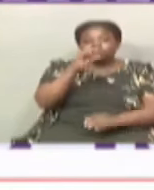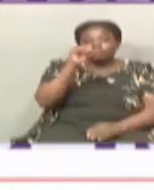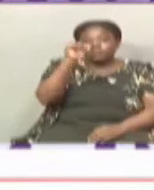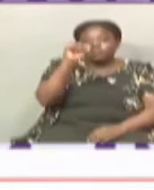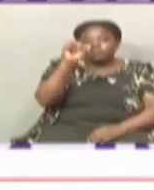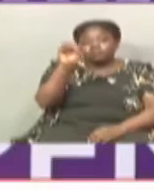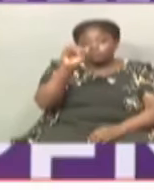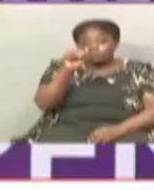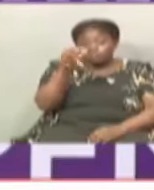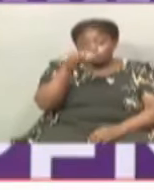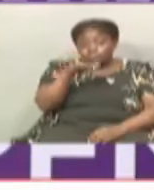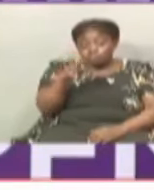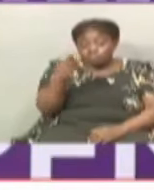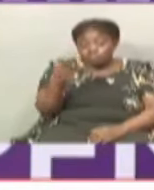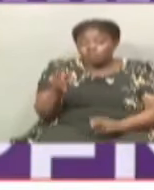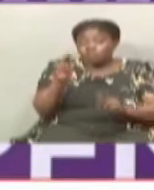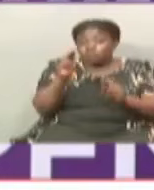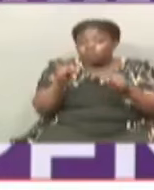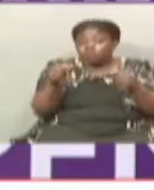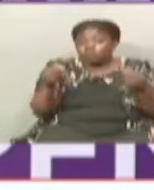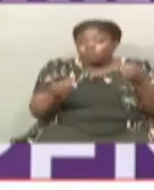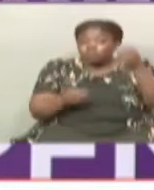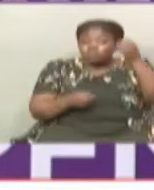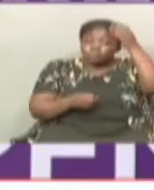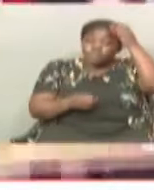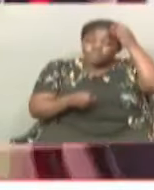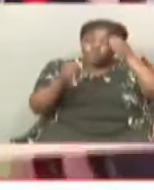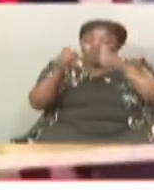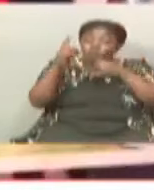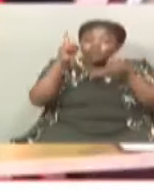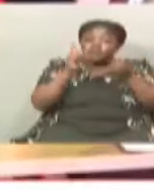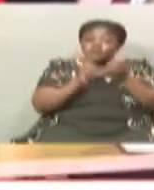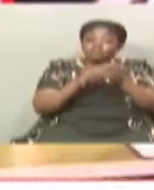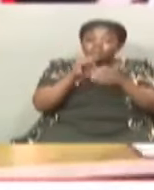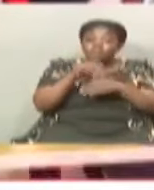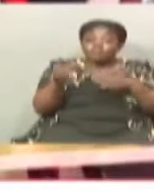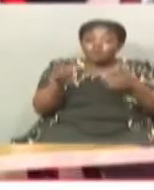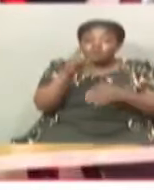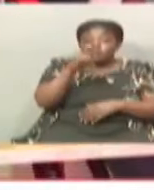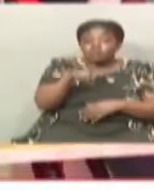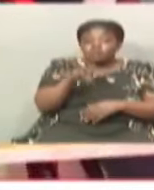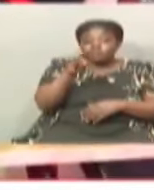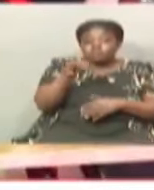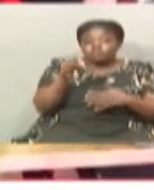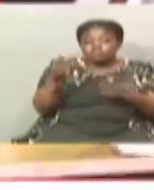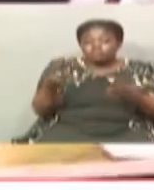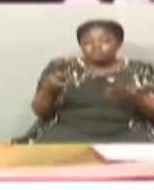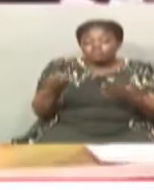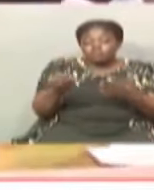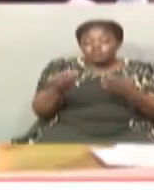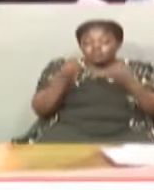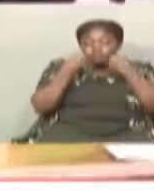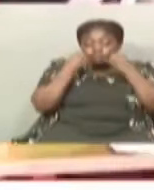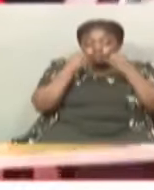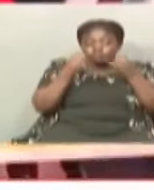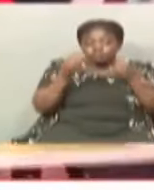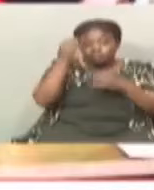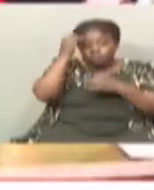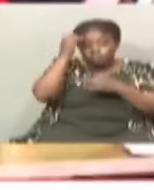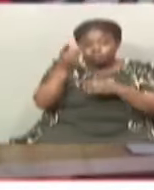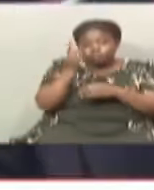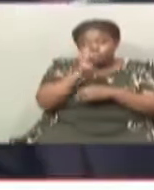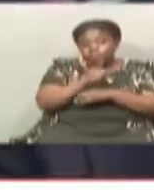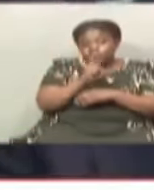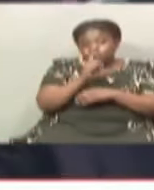That honorable Prime Minister, there was no miracle in achieving this. Yes, I mean, Sarubina Nabanya, Mbako Mutiki, the President here in 7 a.m. Our Buddha Siki